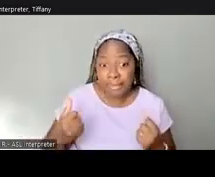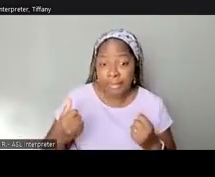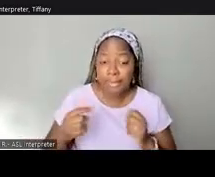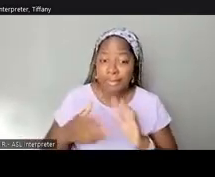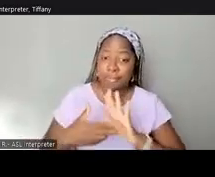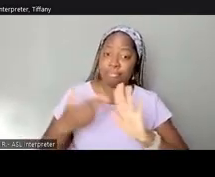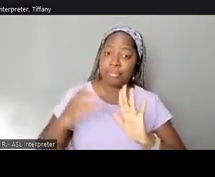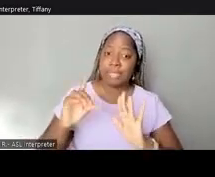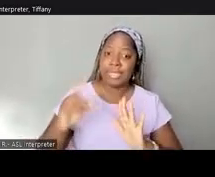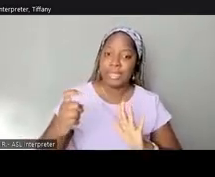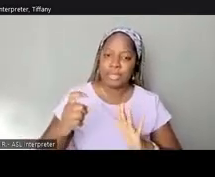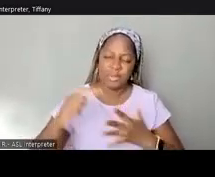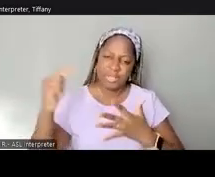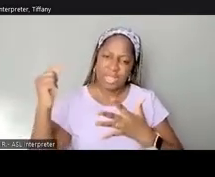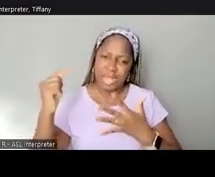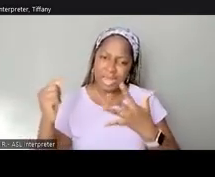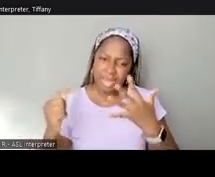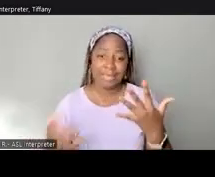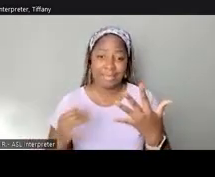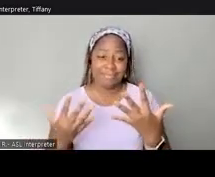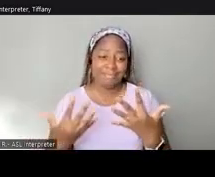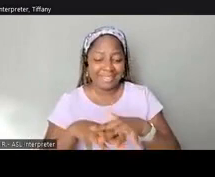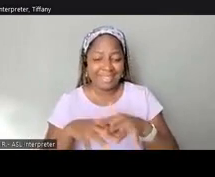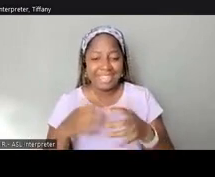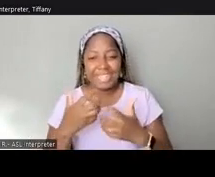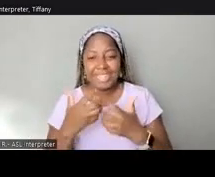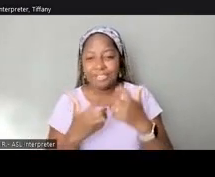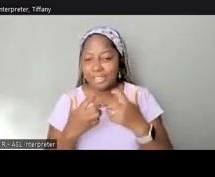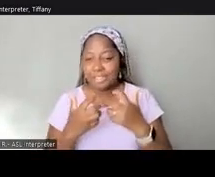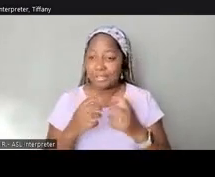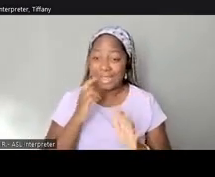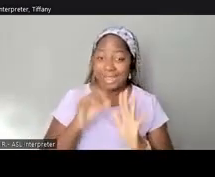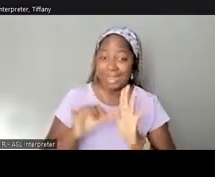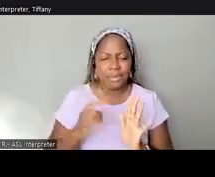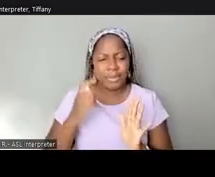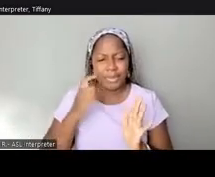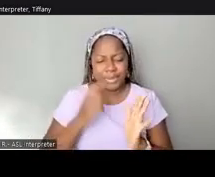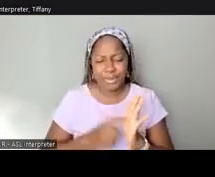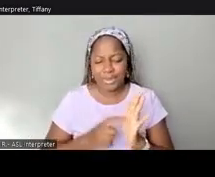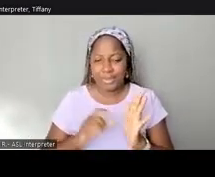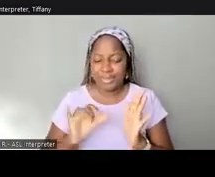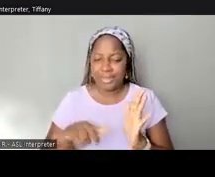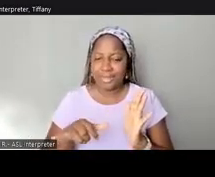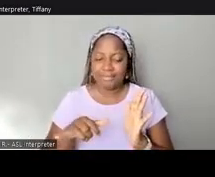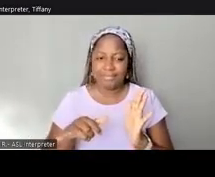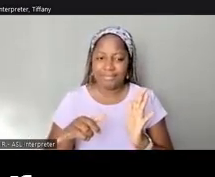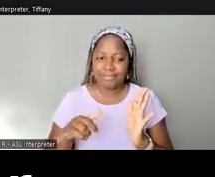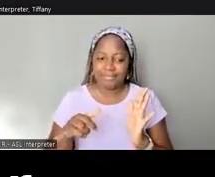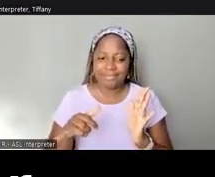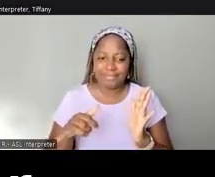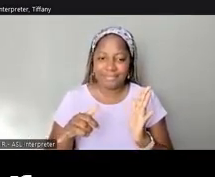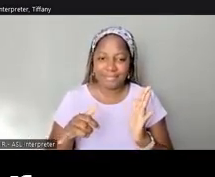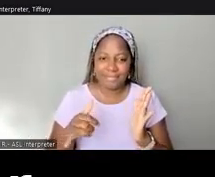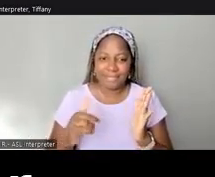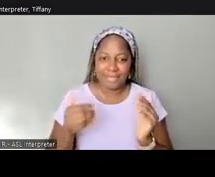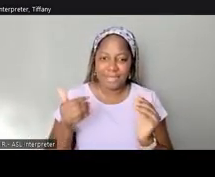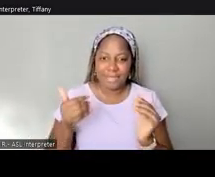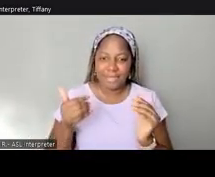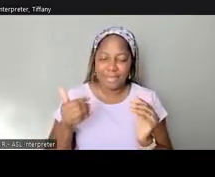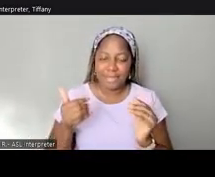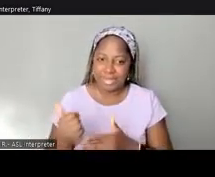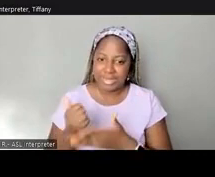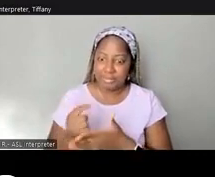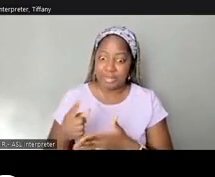kind of compounding intersectional identities often prepare them for moving into the world and looking for